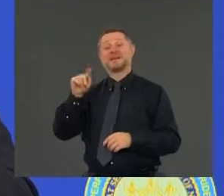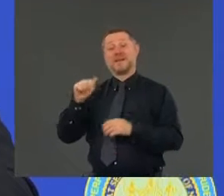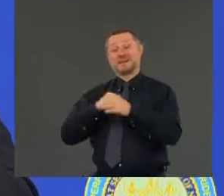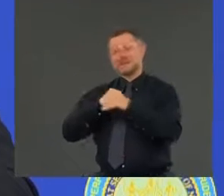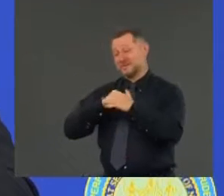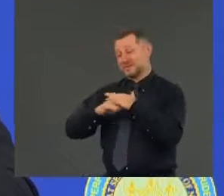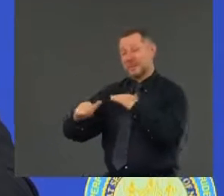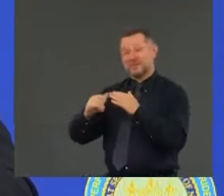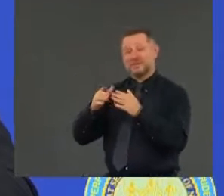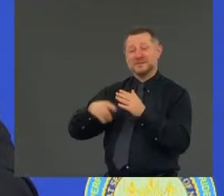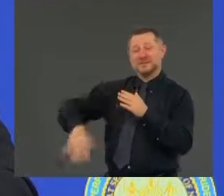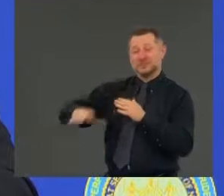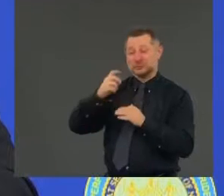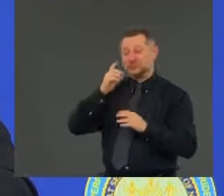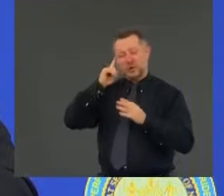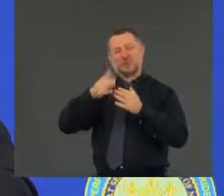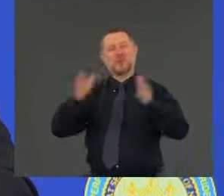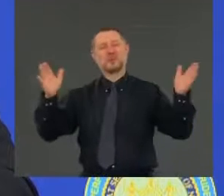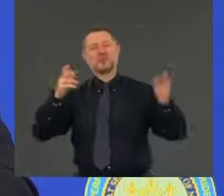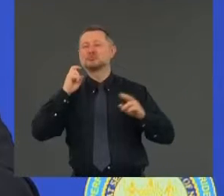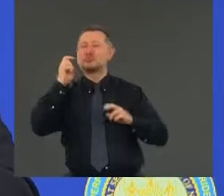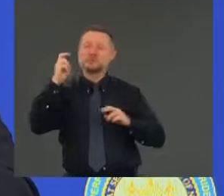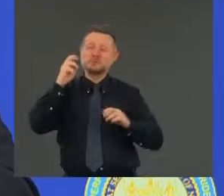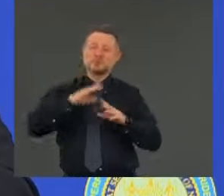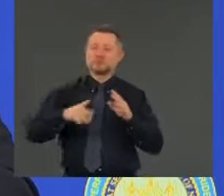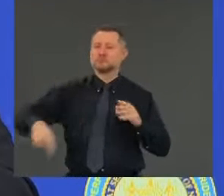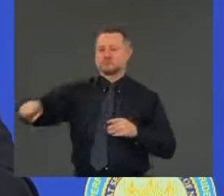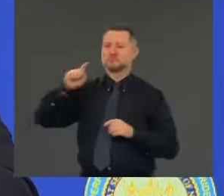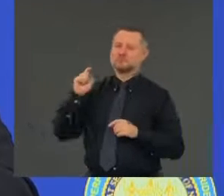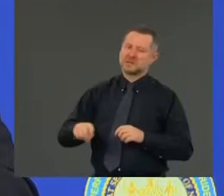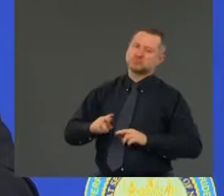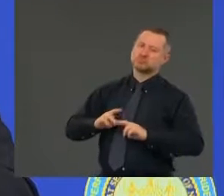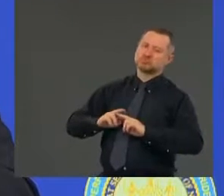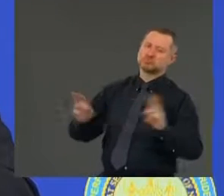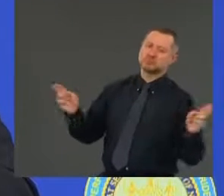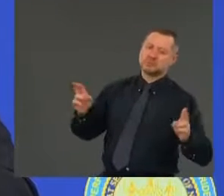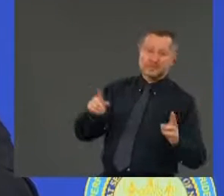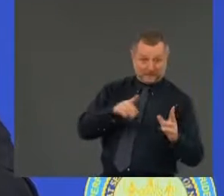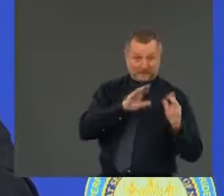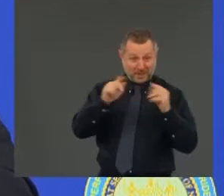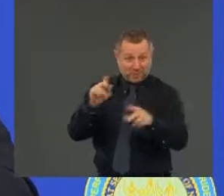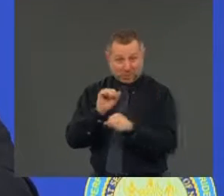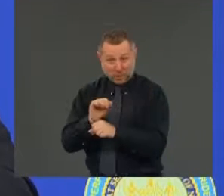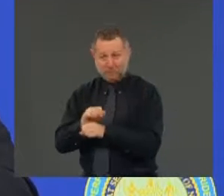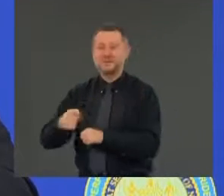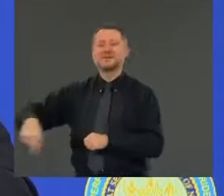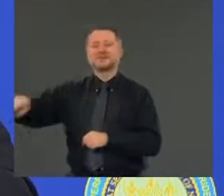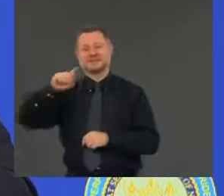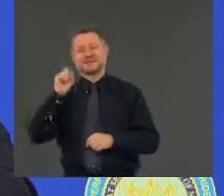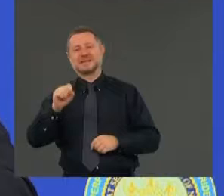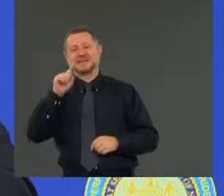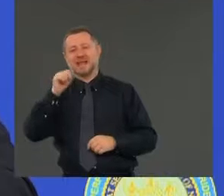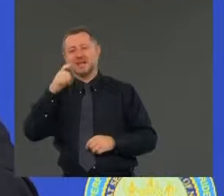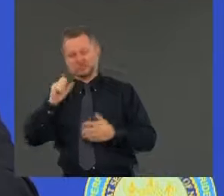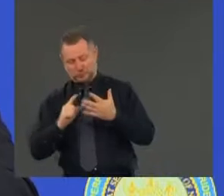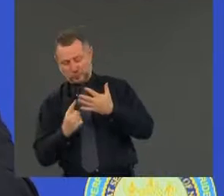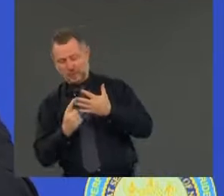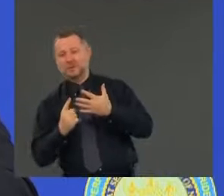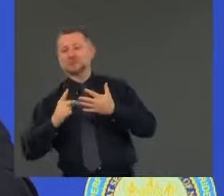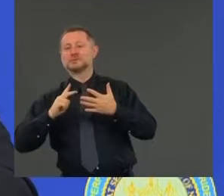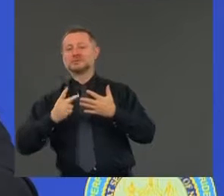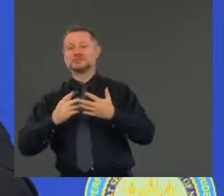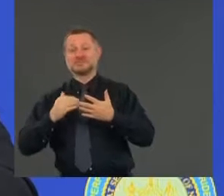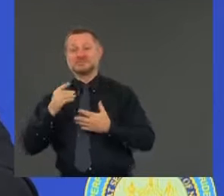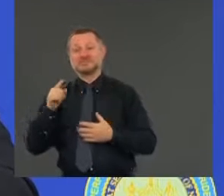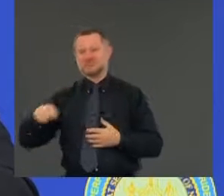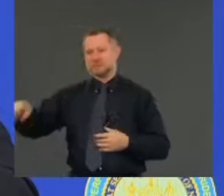be ready when you reopen. Everything has to be staged, and public transportation has to be working.